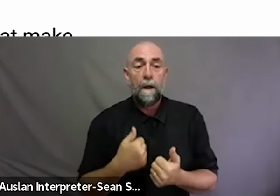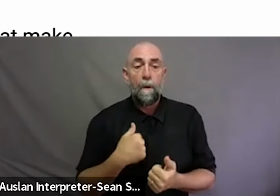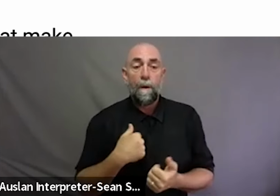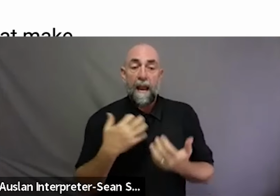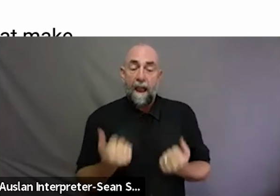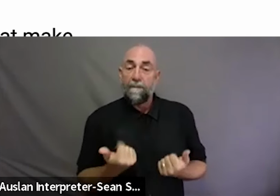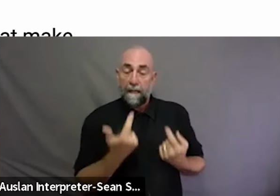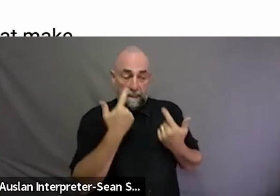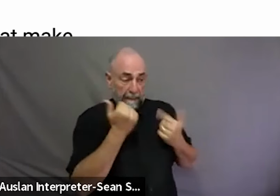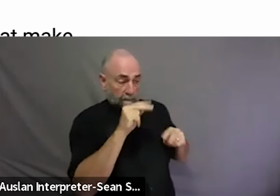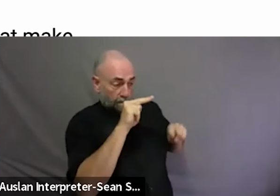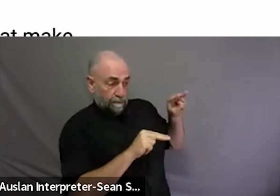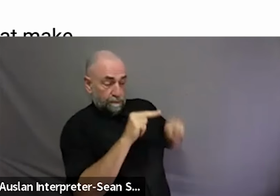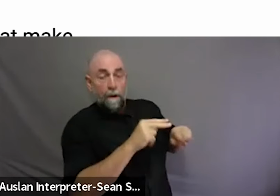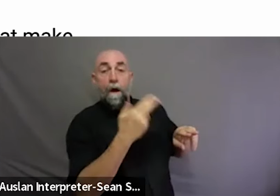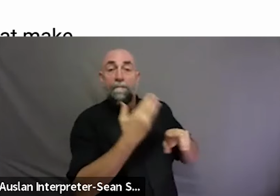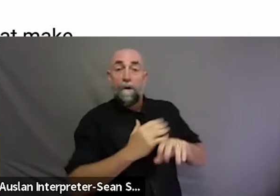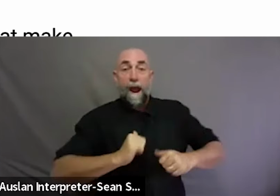of our Paddington campus.